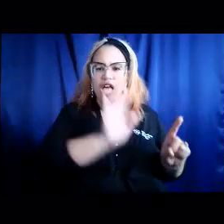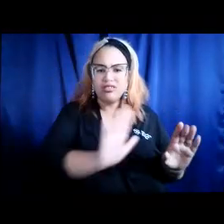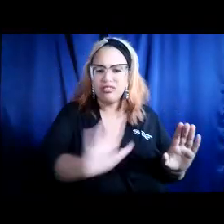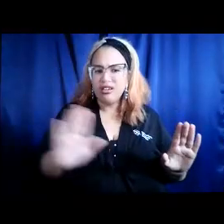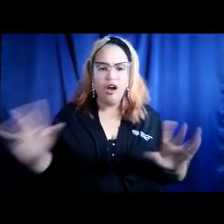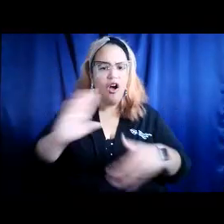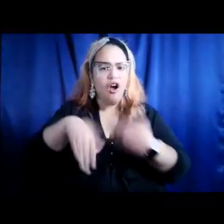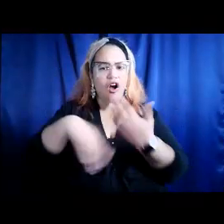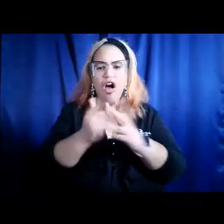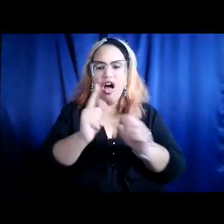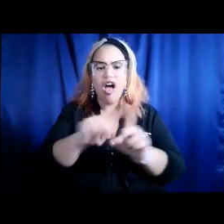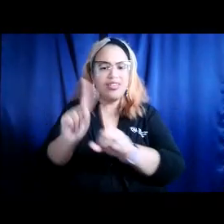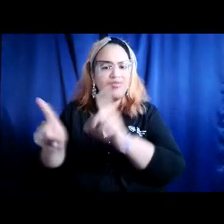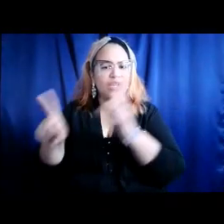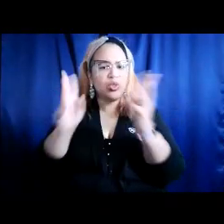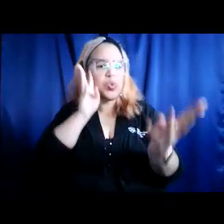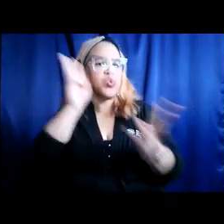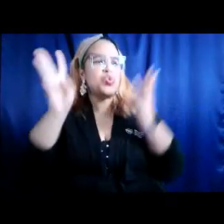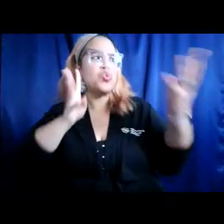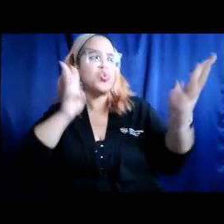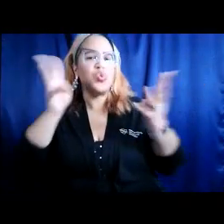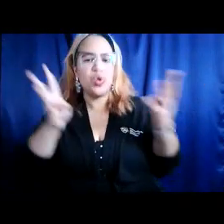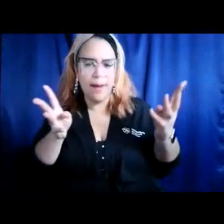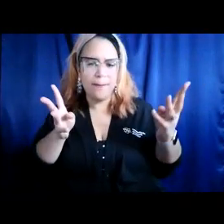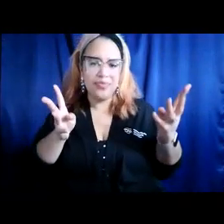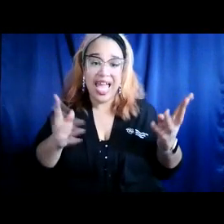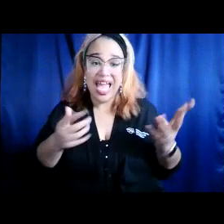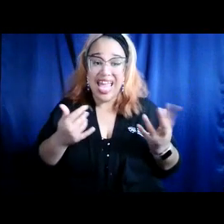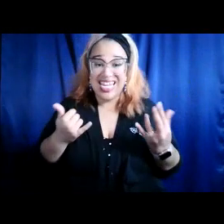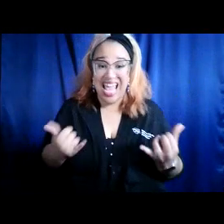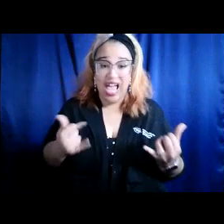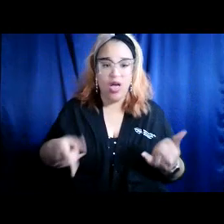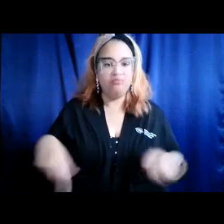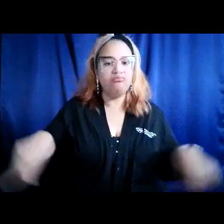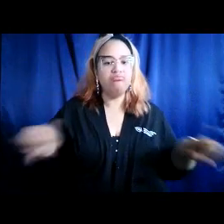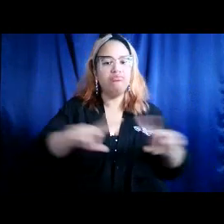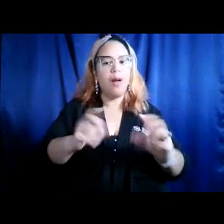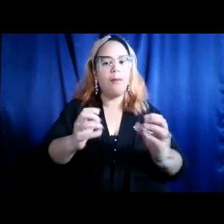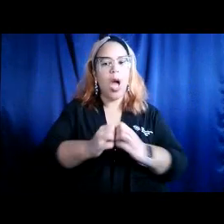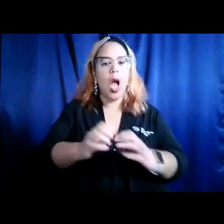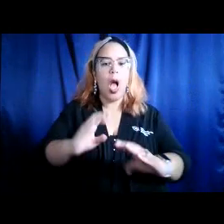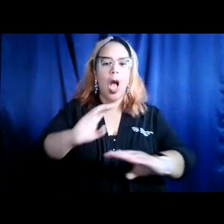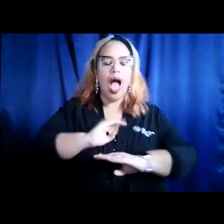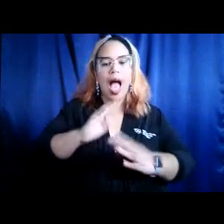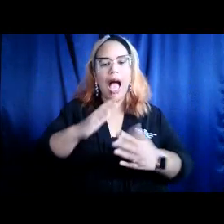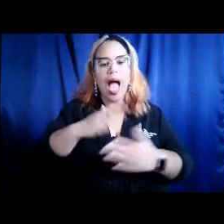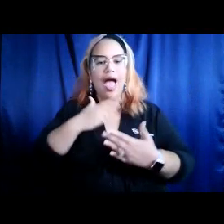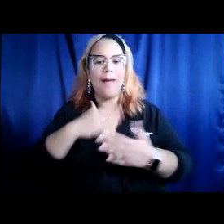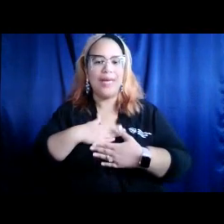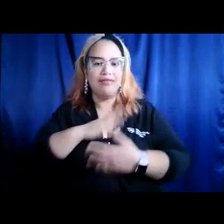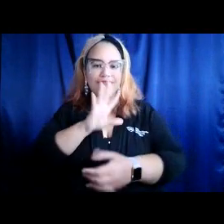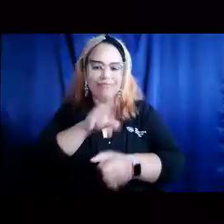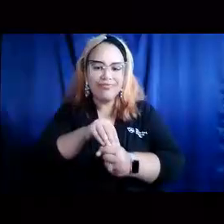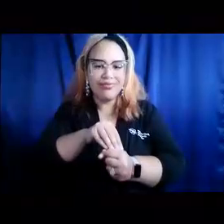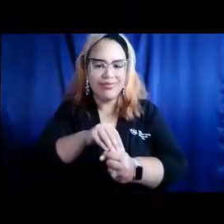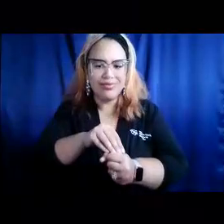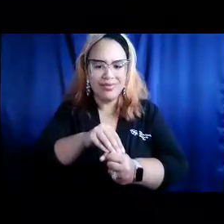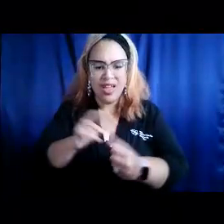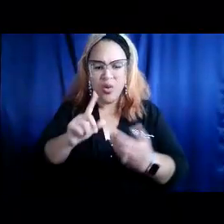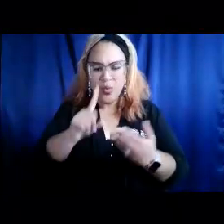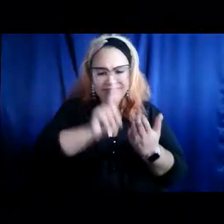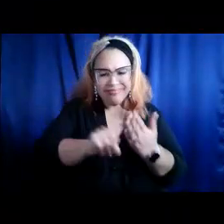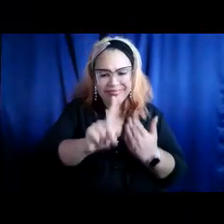disability employment outperformed peers with 60% higher revenue, 2.6 times greater net